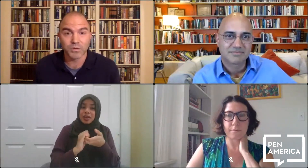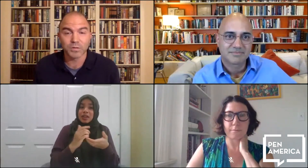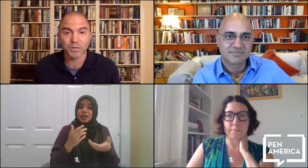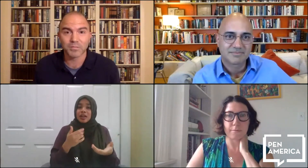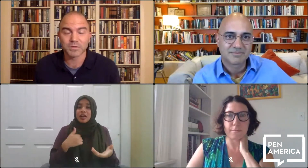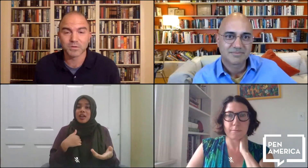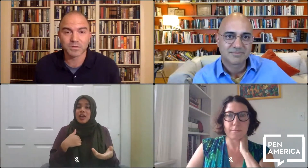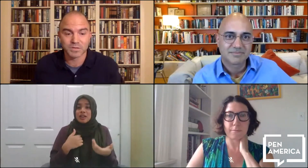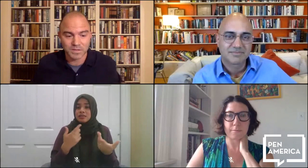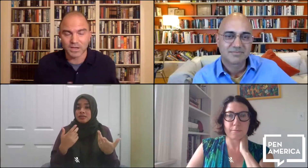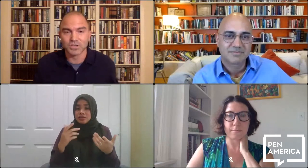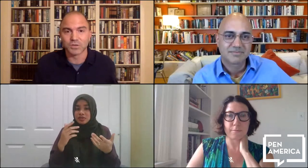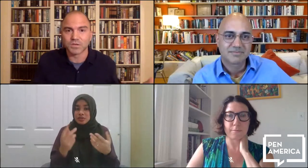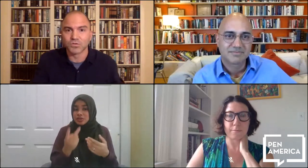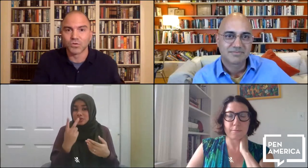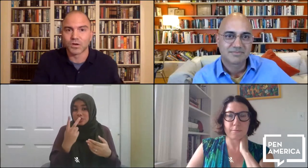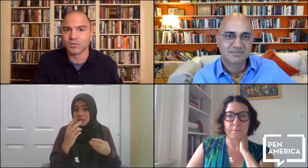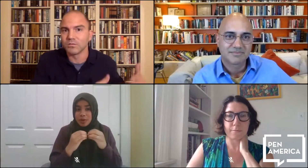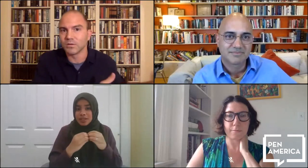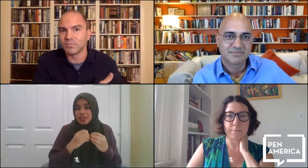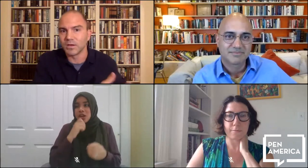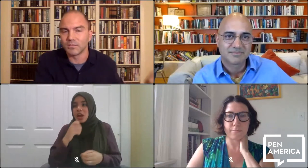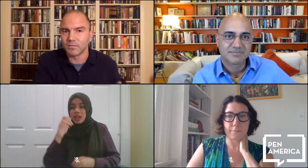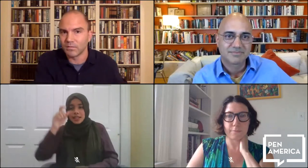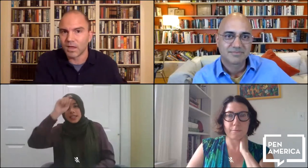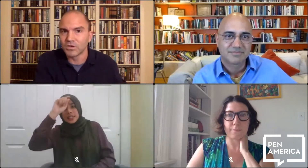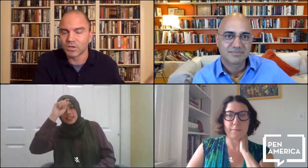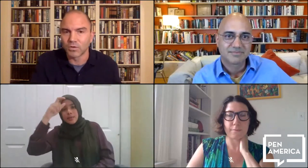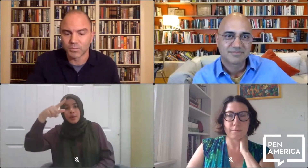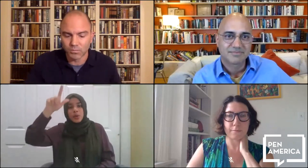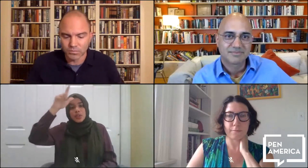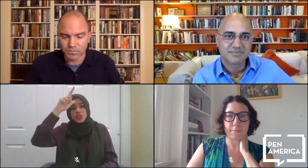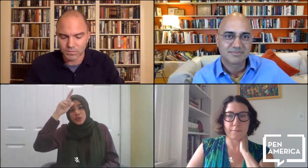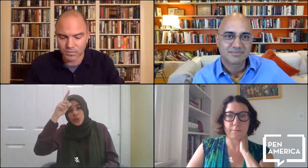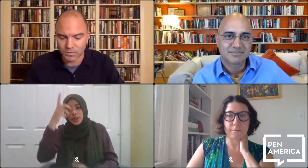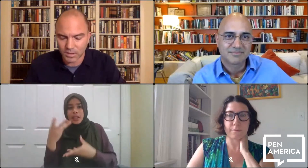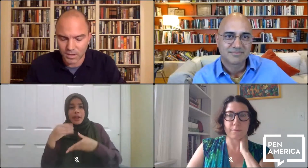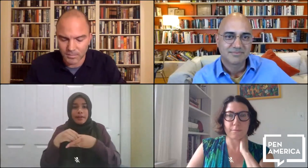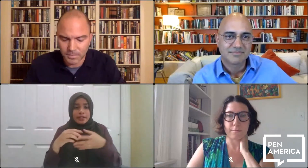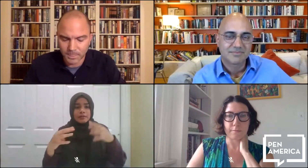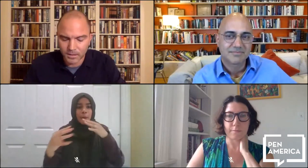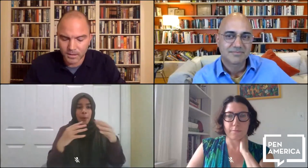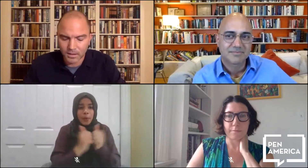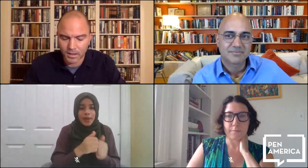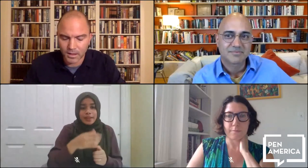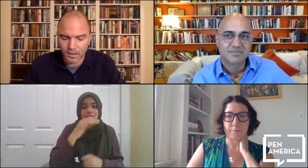wars with. So this is not Egypt and Jordan, who have been engaged in multiple wars with Israel.